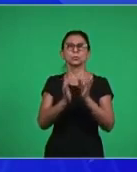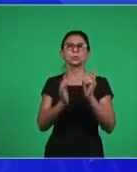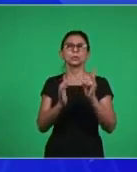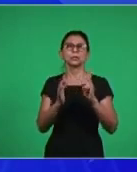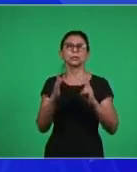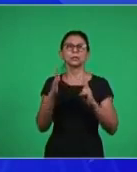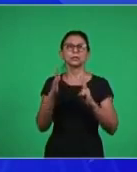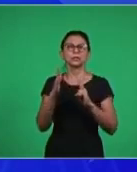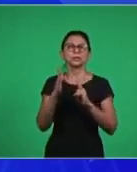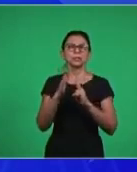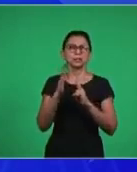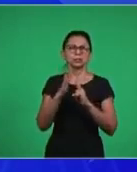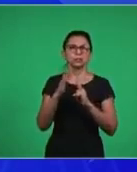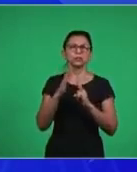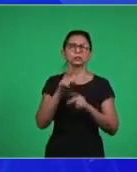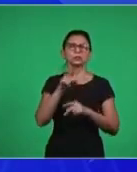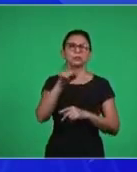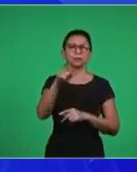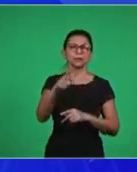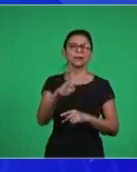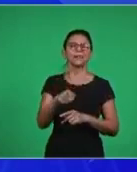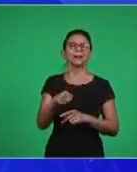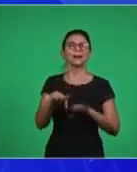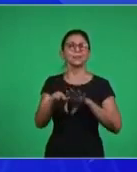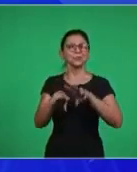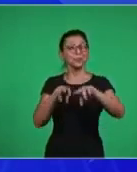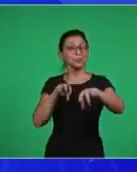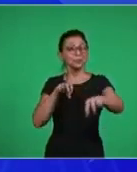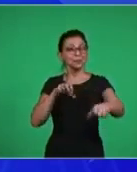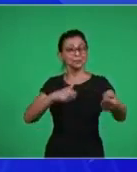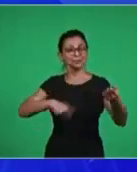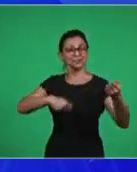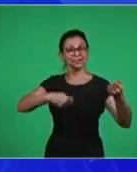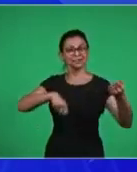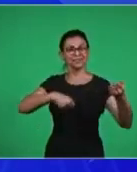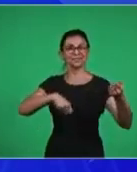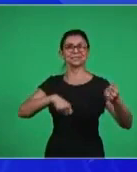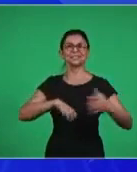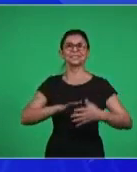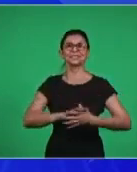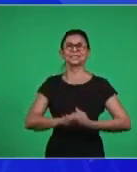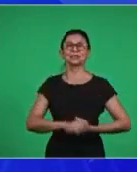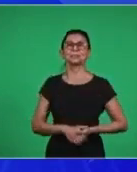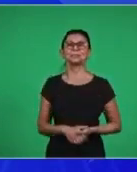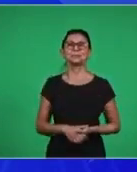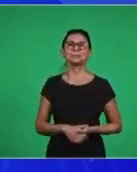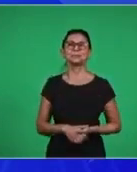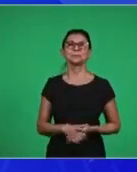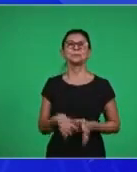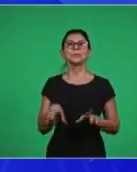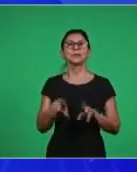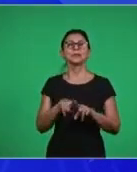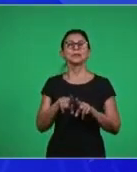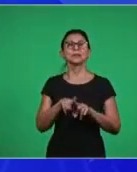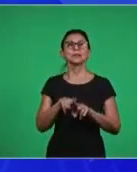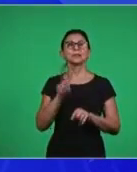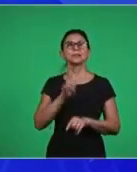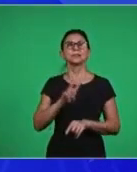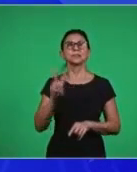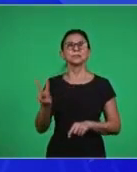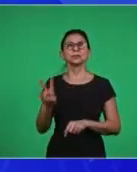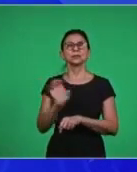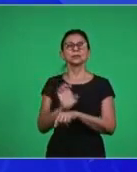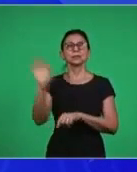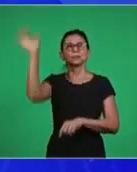tribe, indigenous tribe in Bahia. There are instrumentalists graduating as